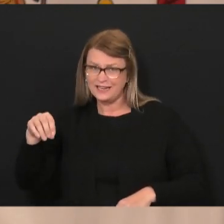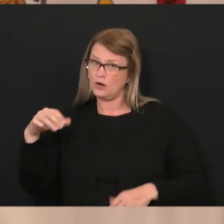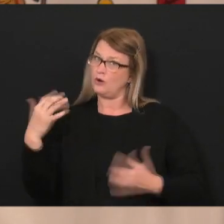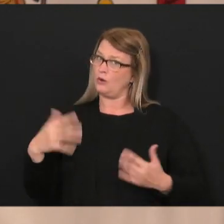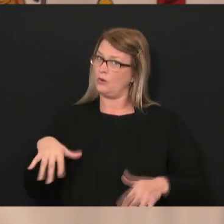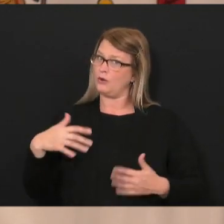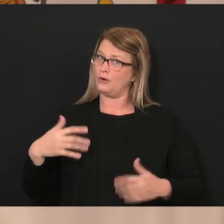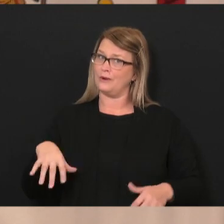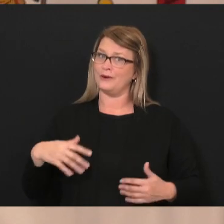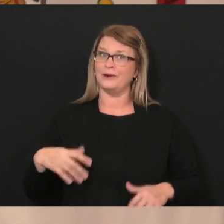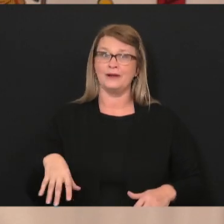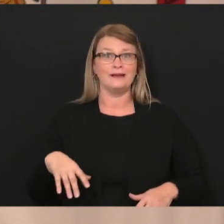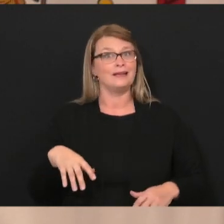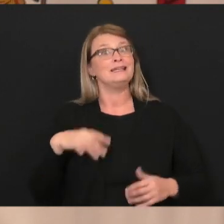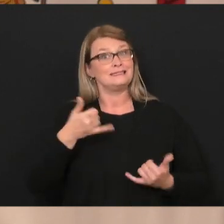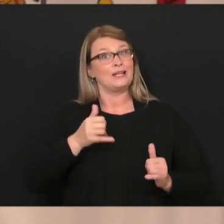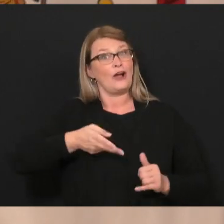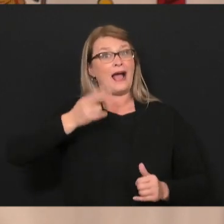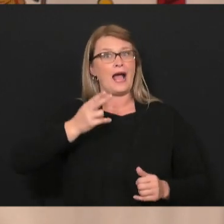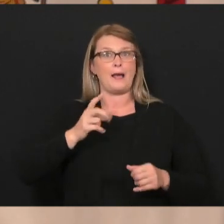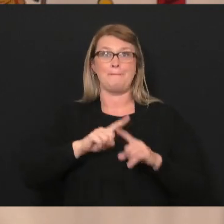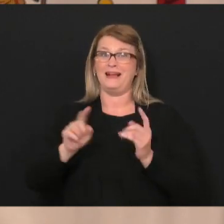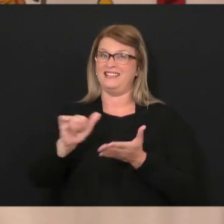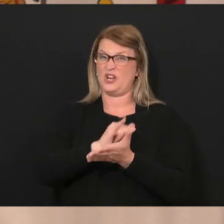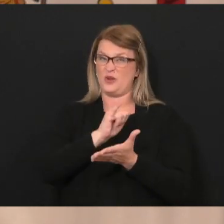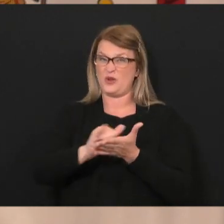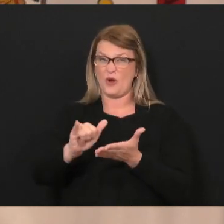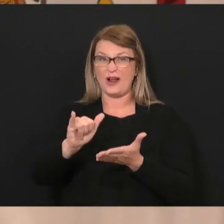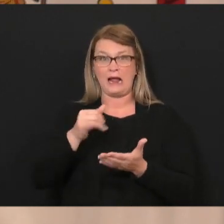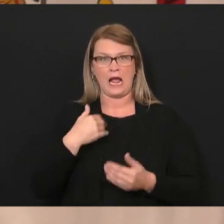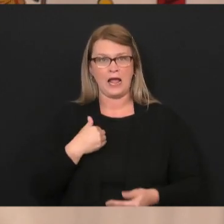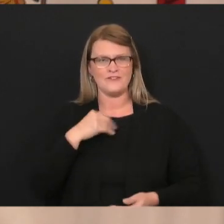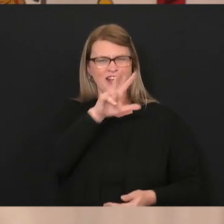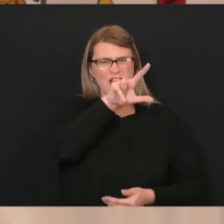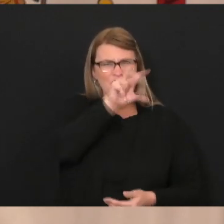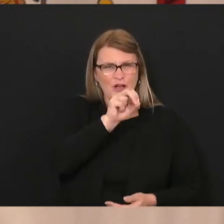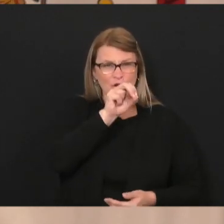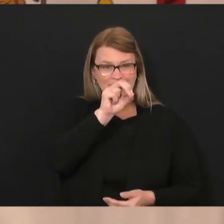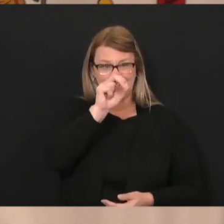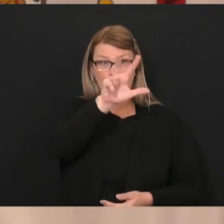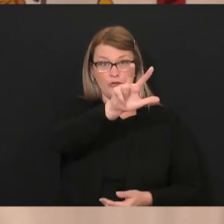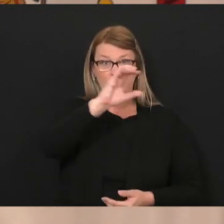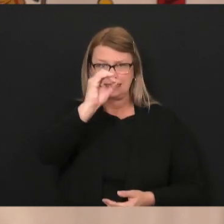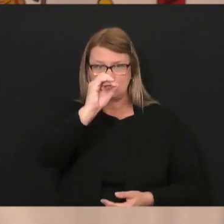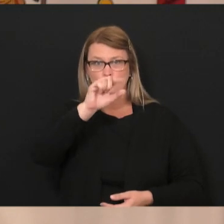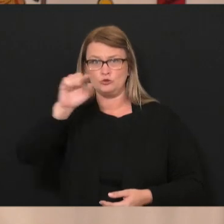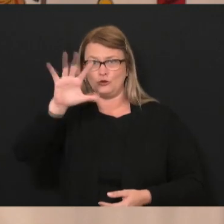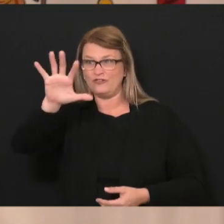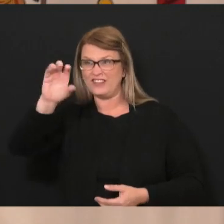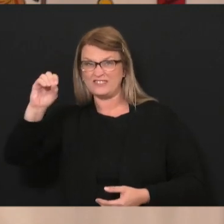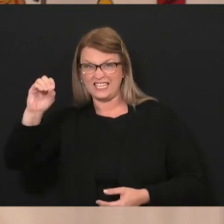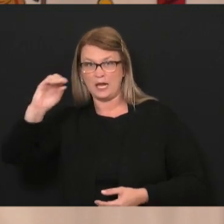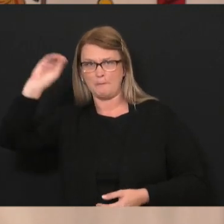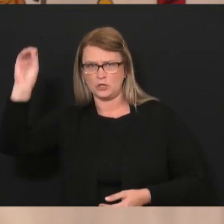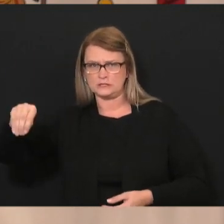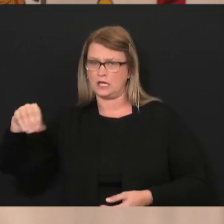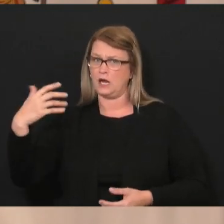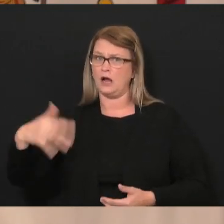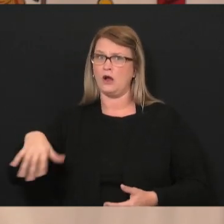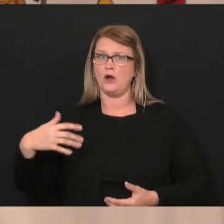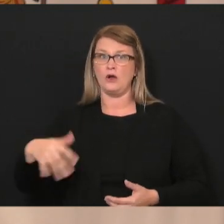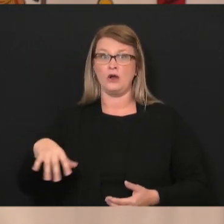hanging on, but New York City is kicking out at 30 to 50%. That means that of those people